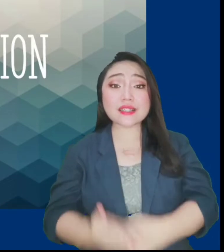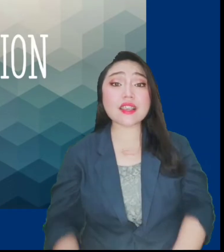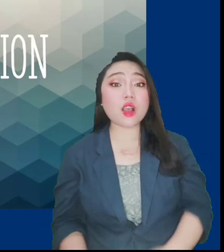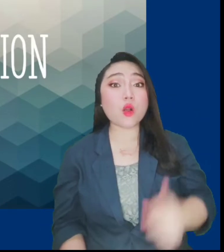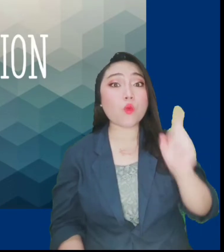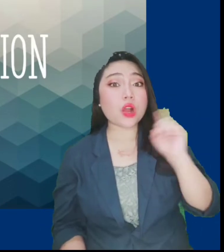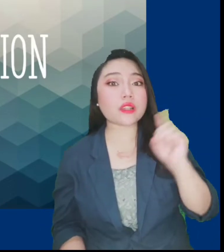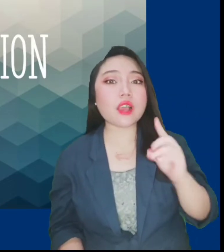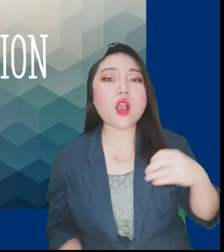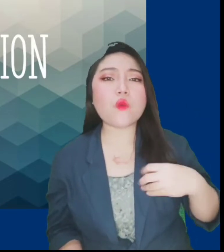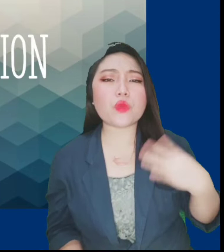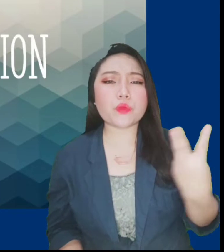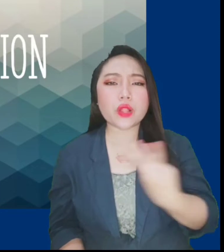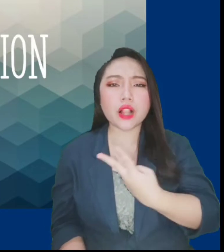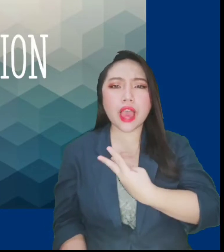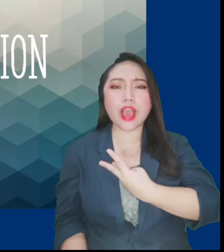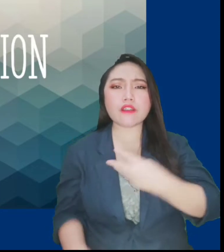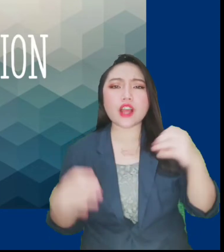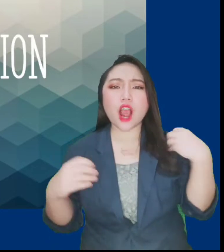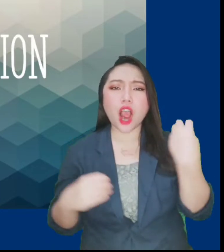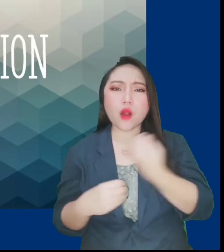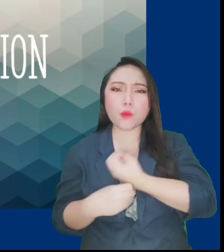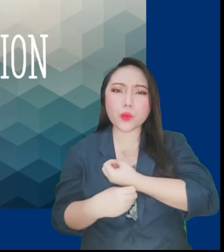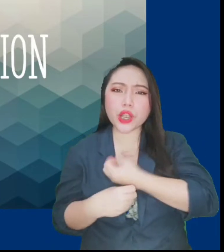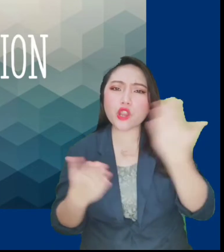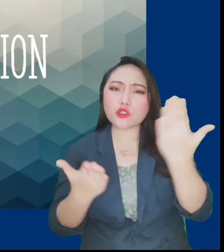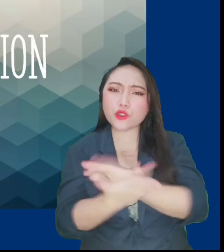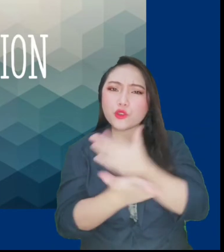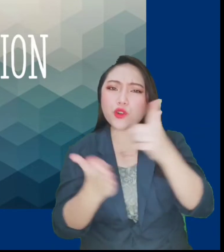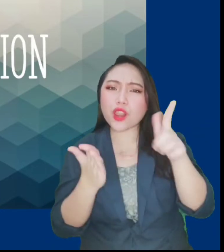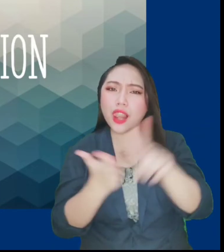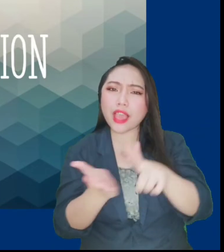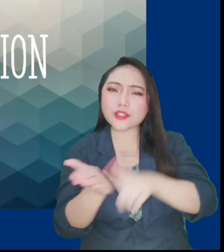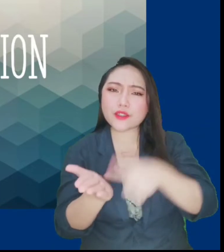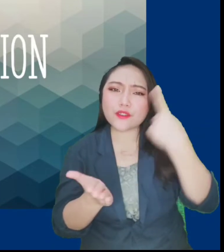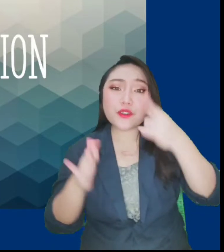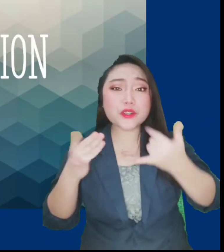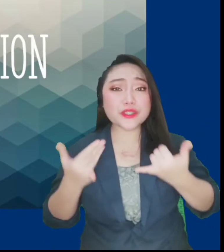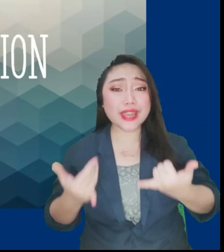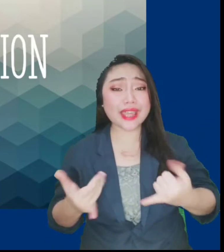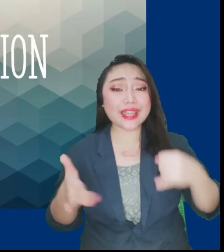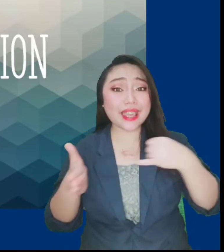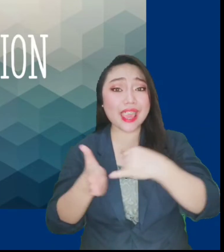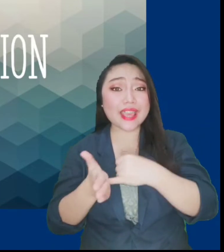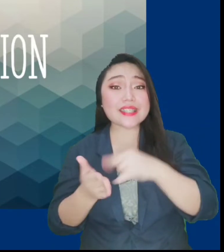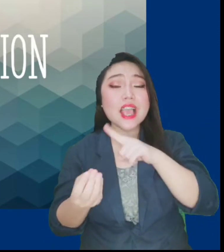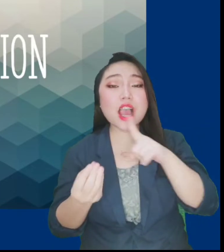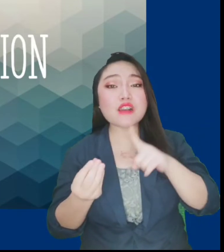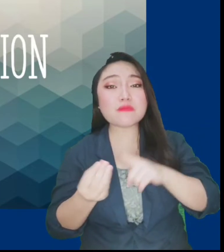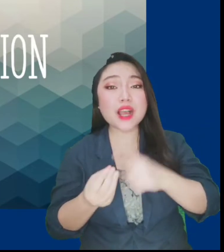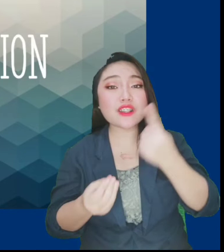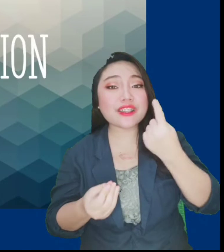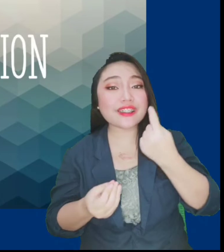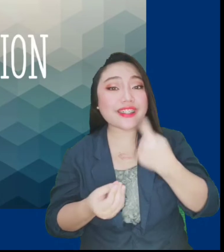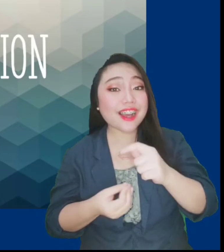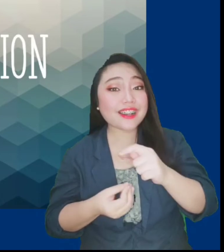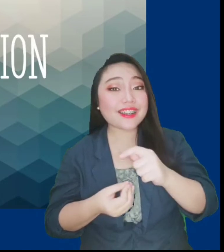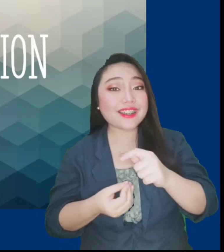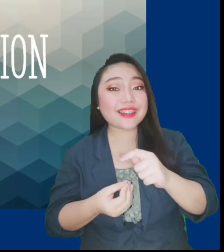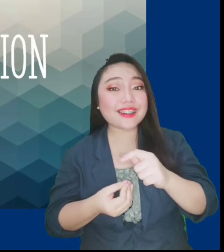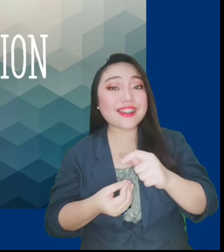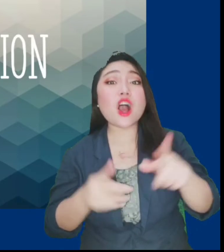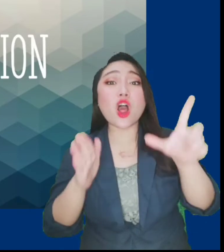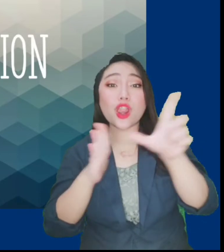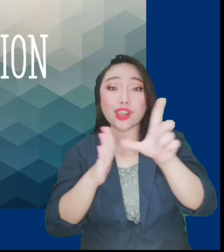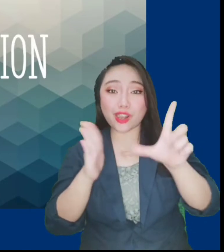Now, let's discuss about what? We will be discussing about a new lesson which is